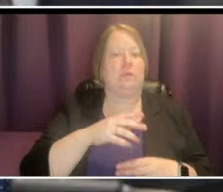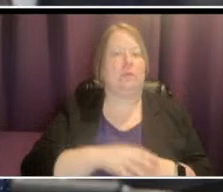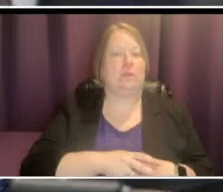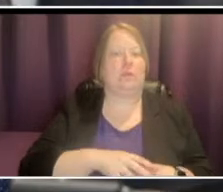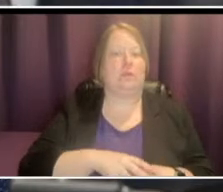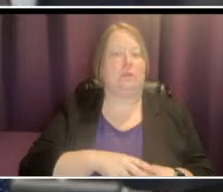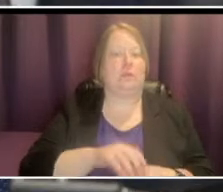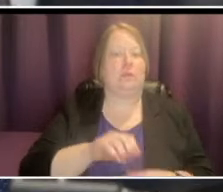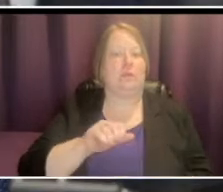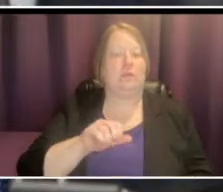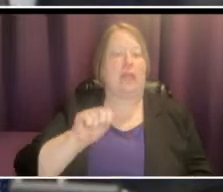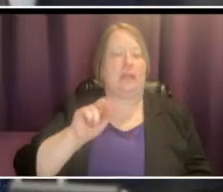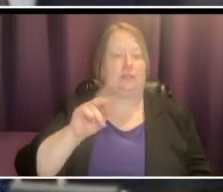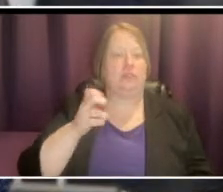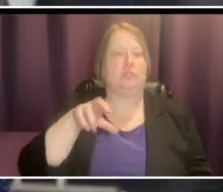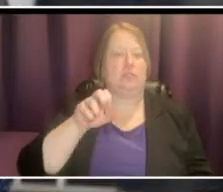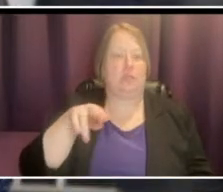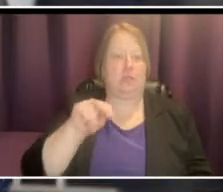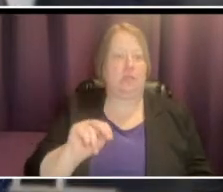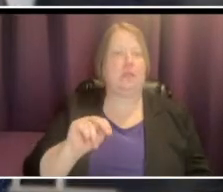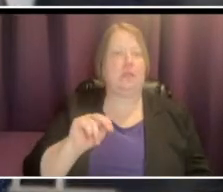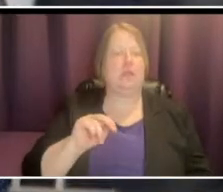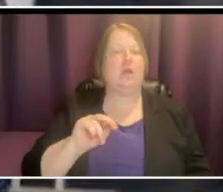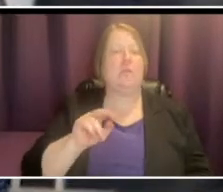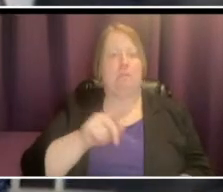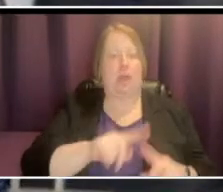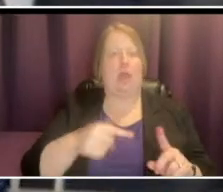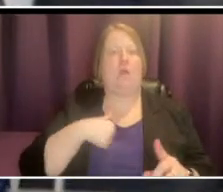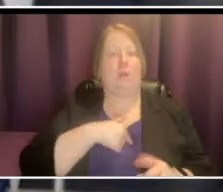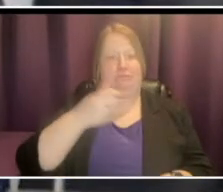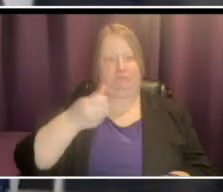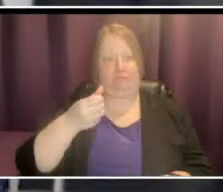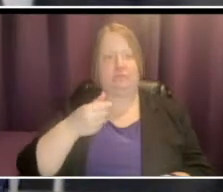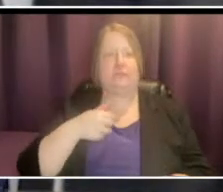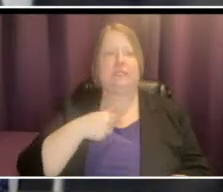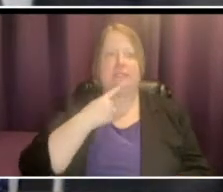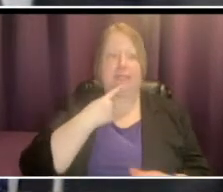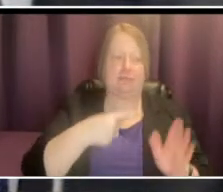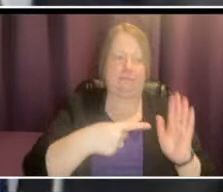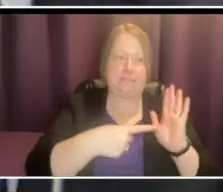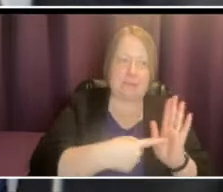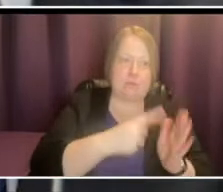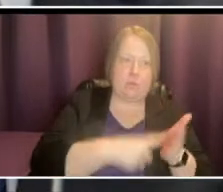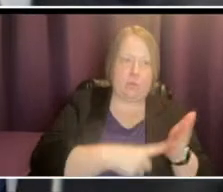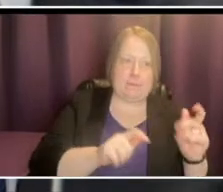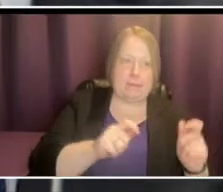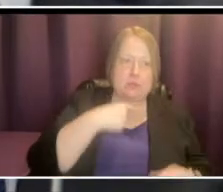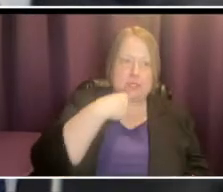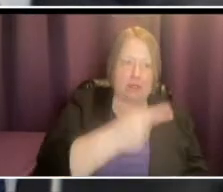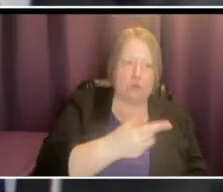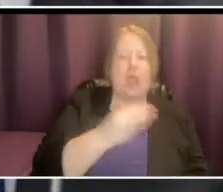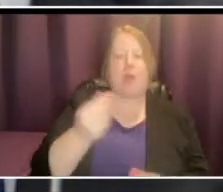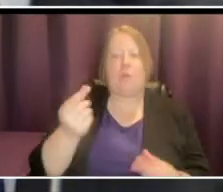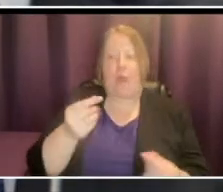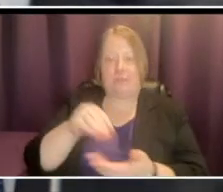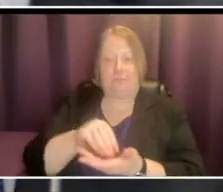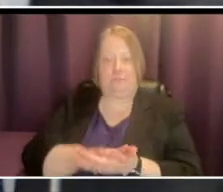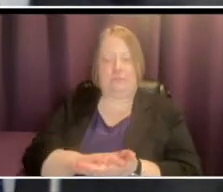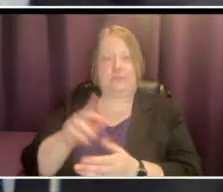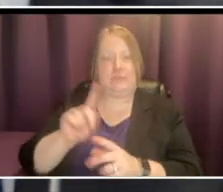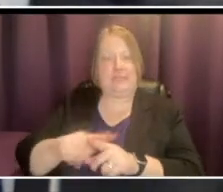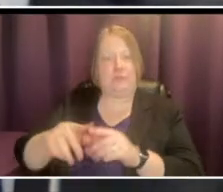But we cited back to that to say, you know, this is an example of what people are telling you and what's being filed in some of these court filings